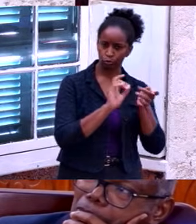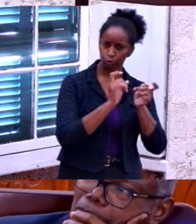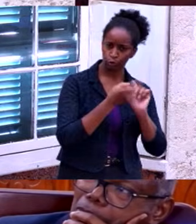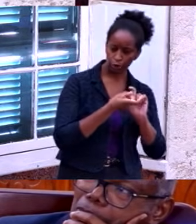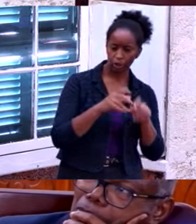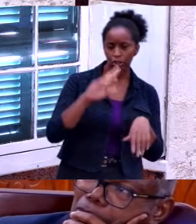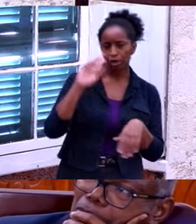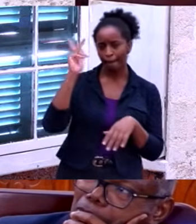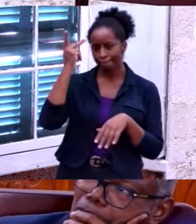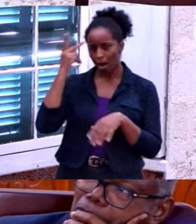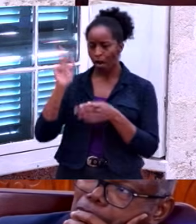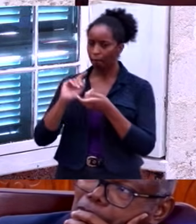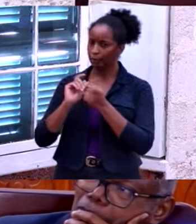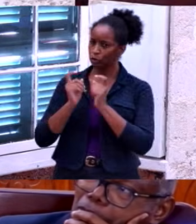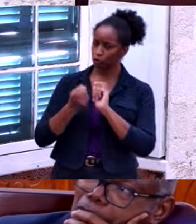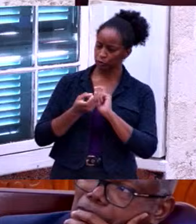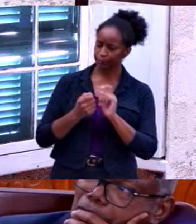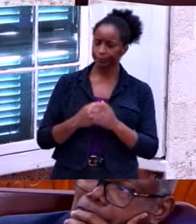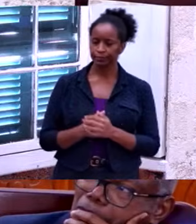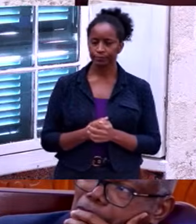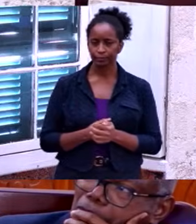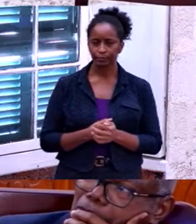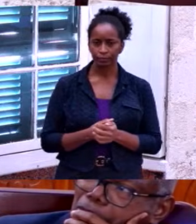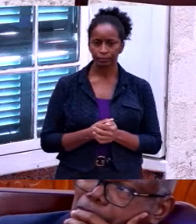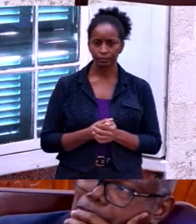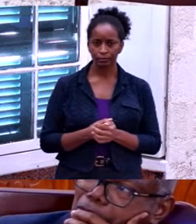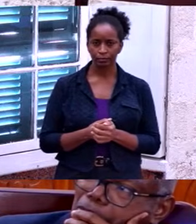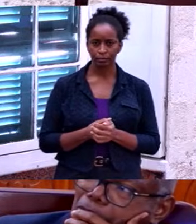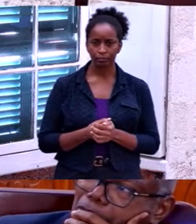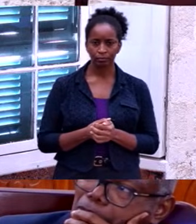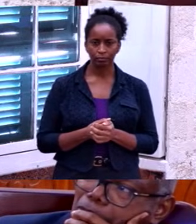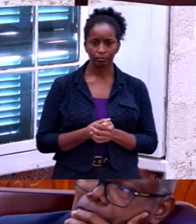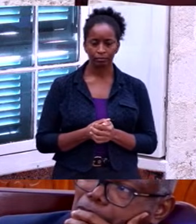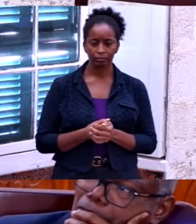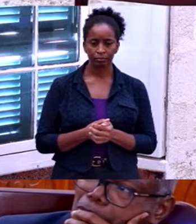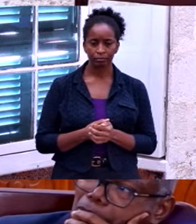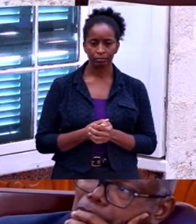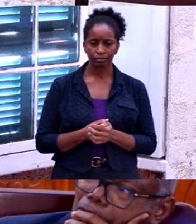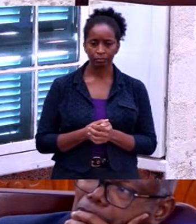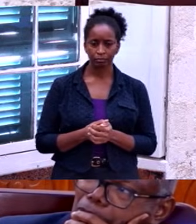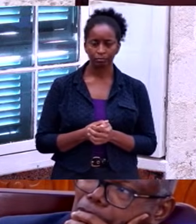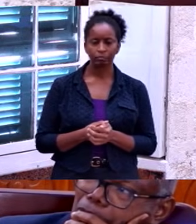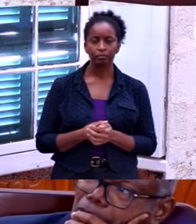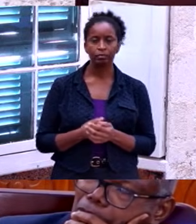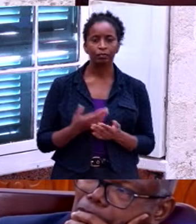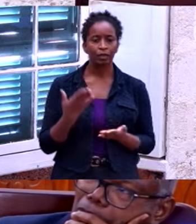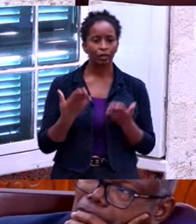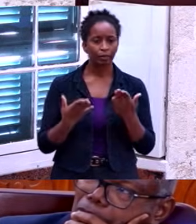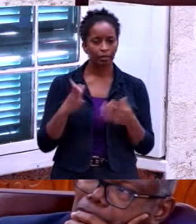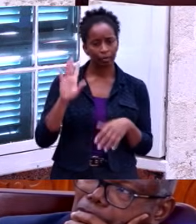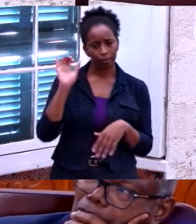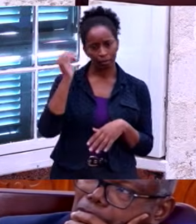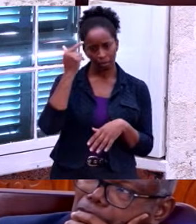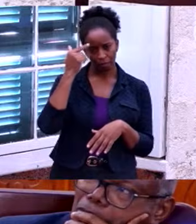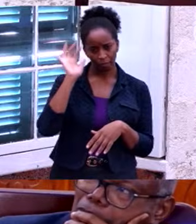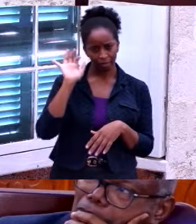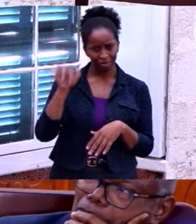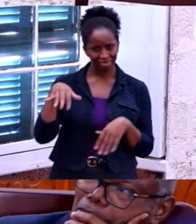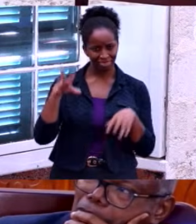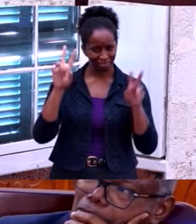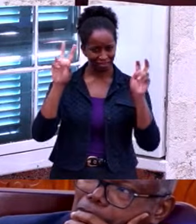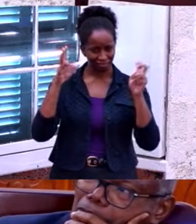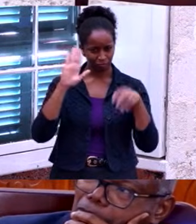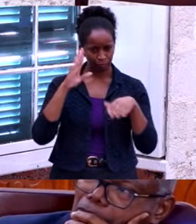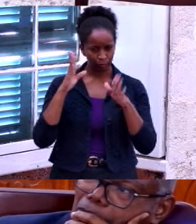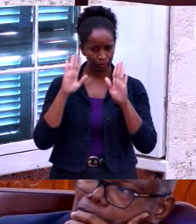is another question at which the government may in time want to look. It certainly was a matter that I intended to deal